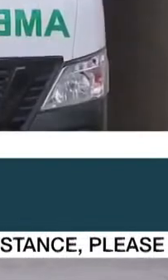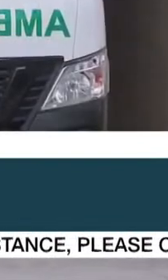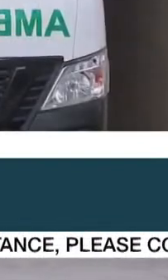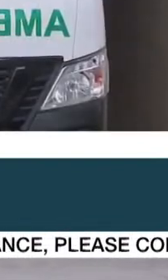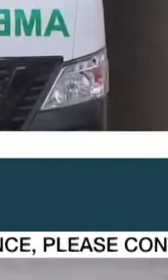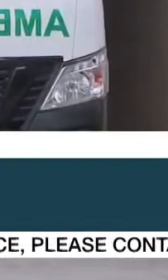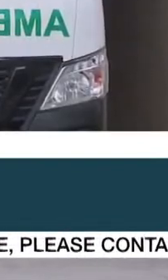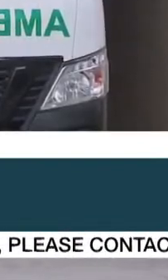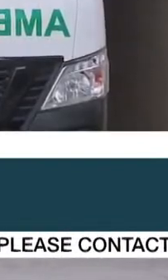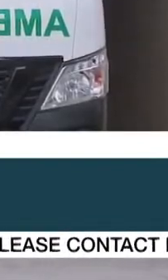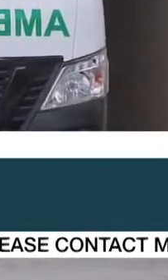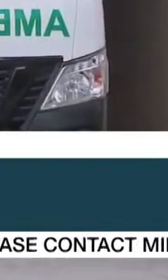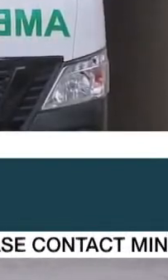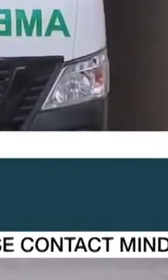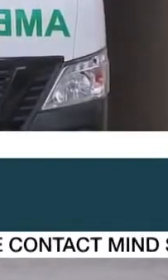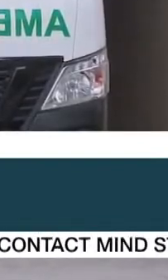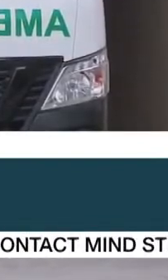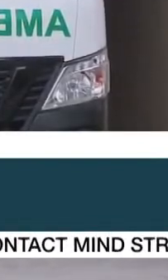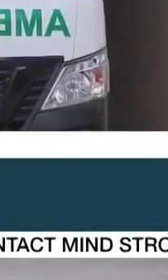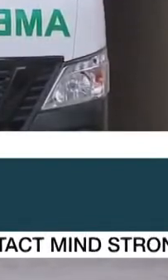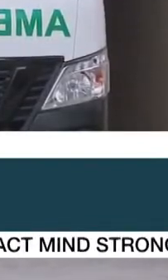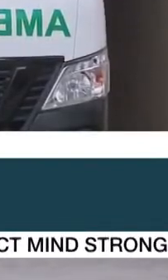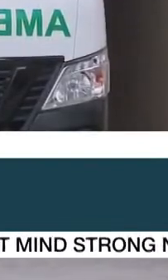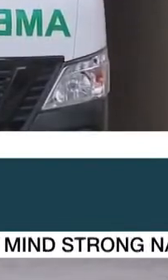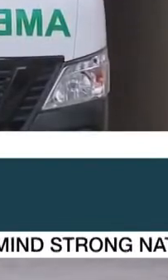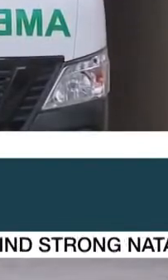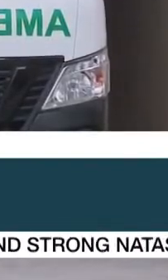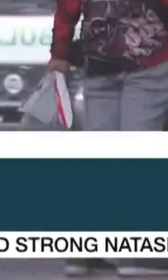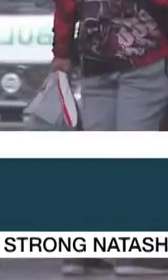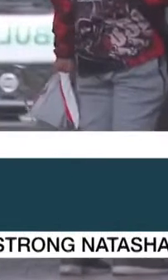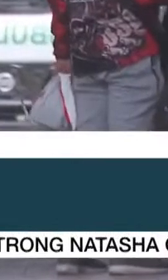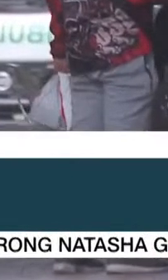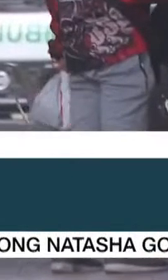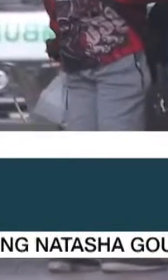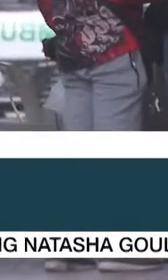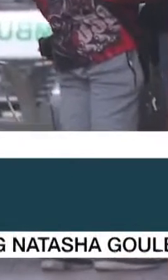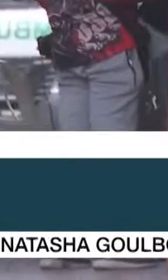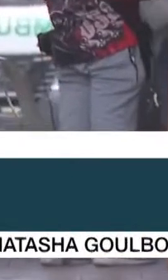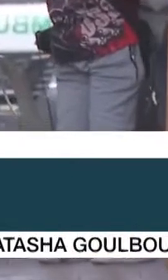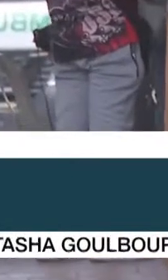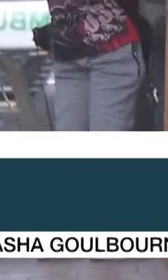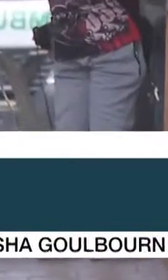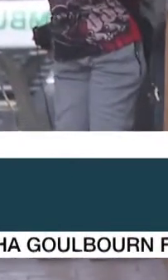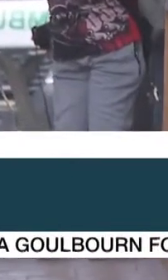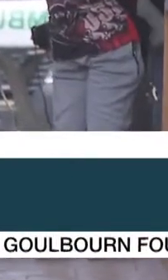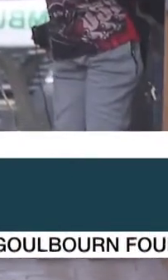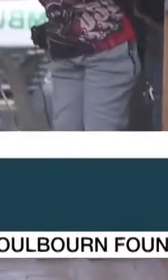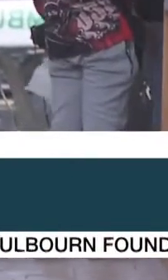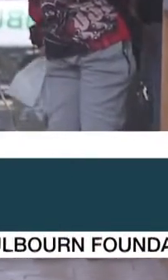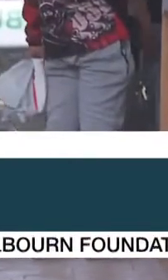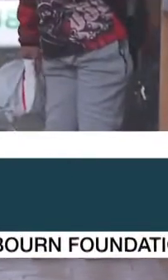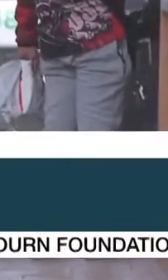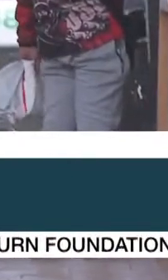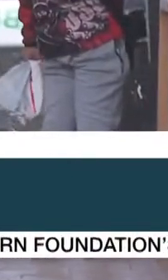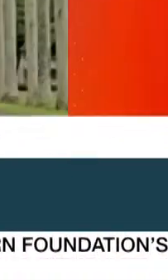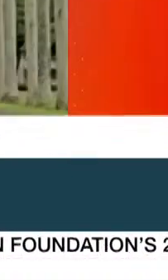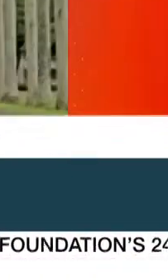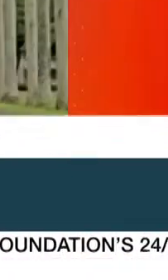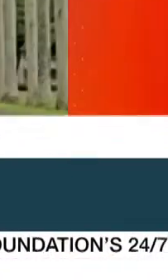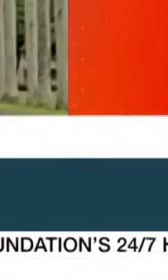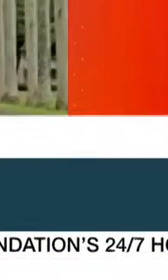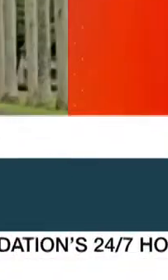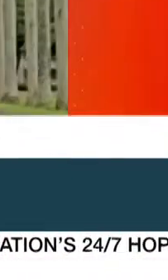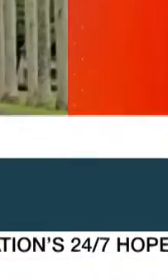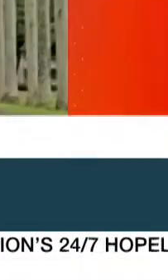the Cordillera itself sa region, medyo tumaas yung ating ICU occupancy. Kailangan itong tutukan din yung Region 5.